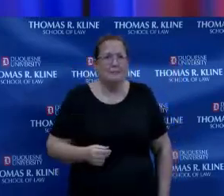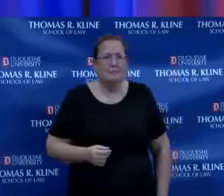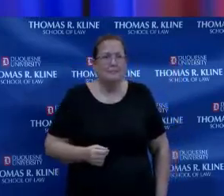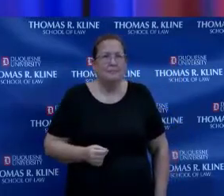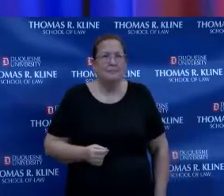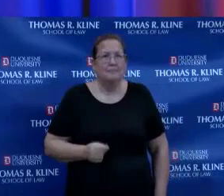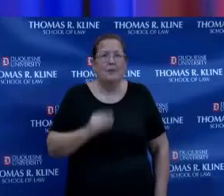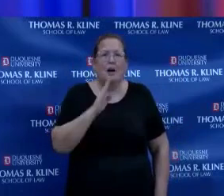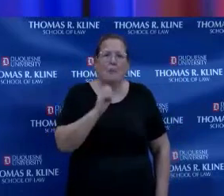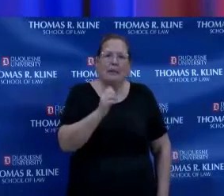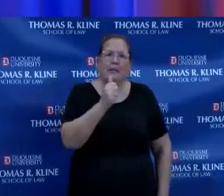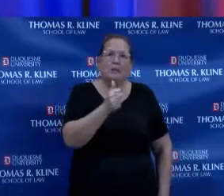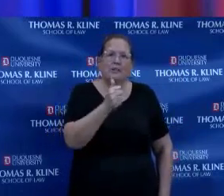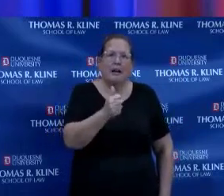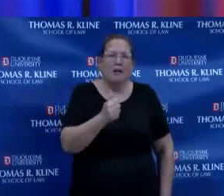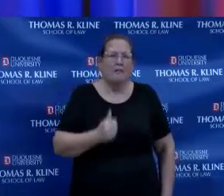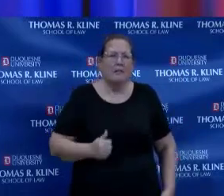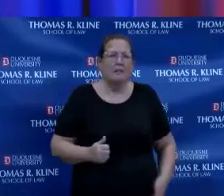be yourself.